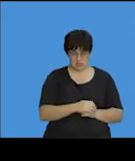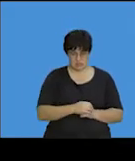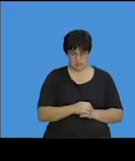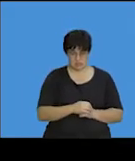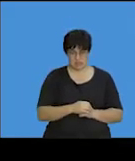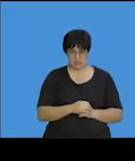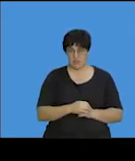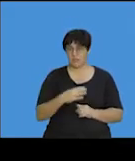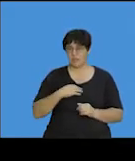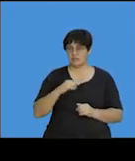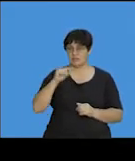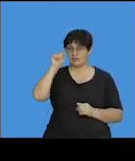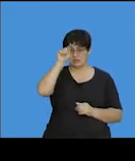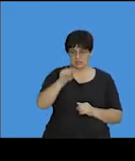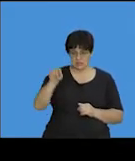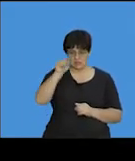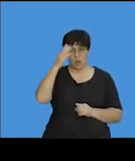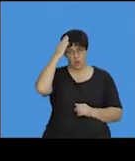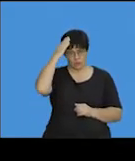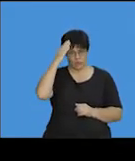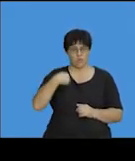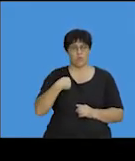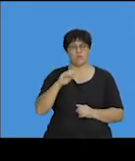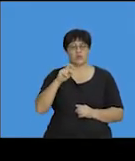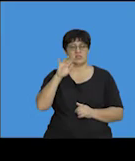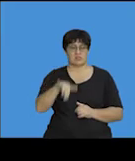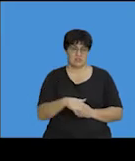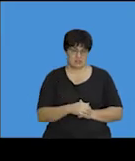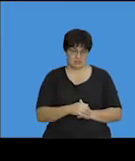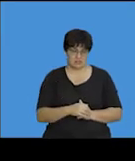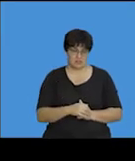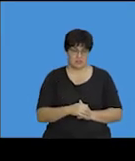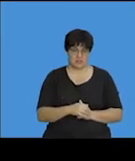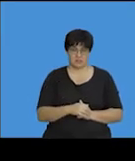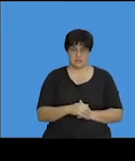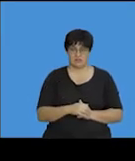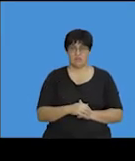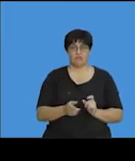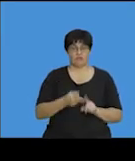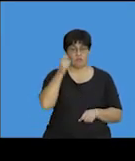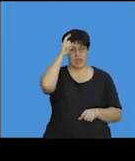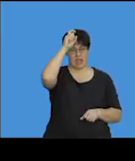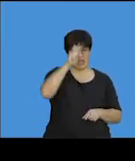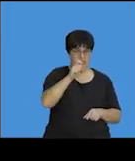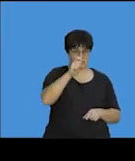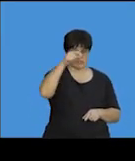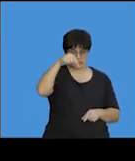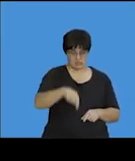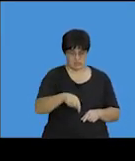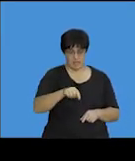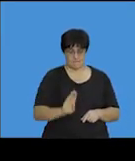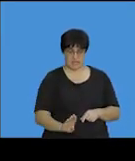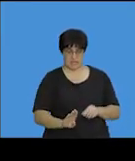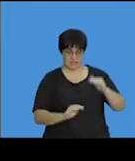what the velocity here is. If I consider the motion from x to